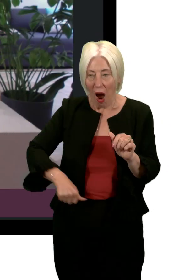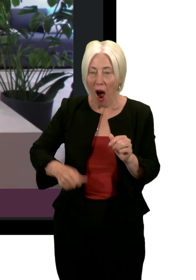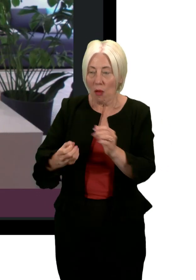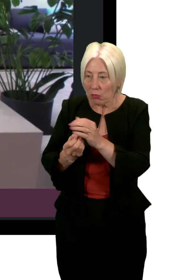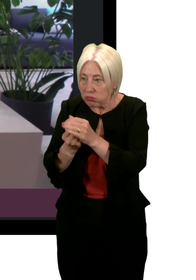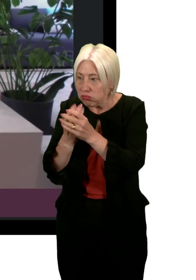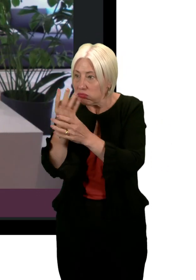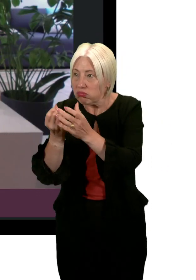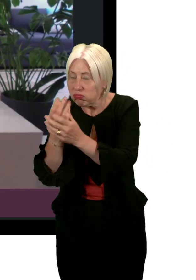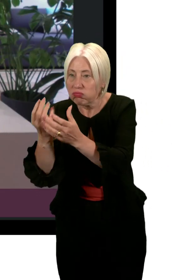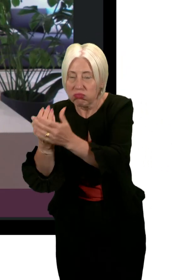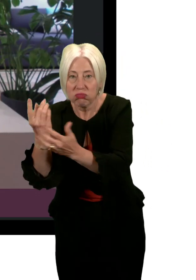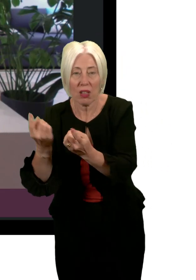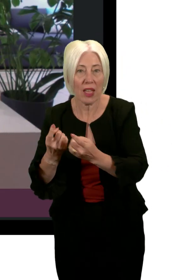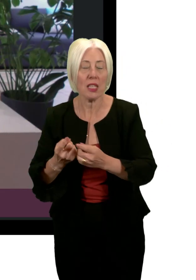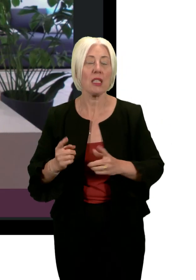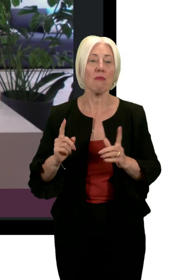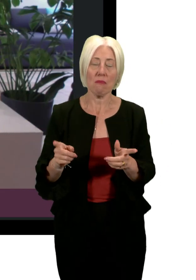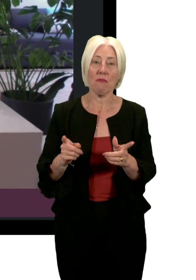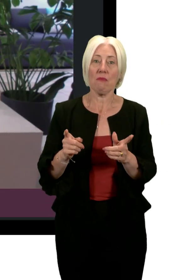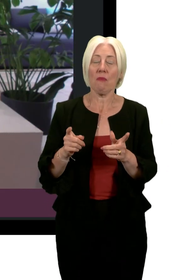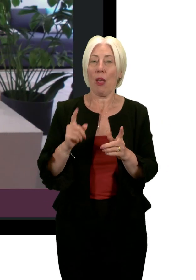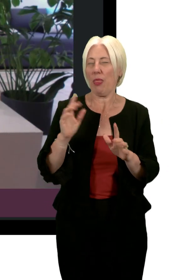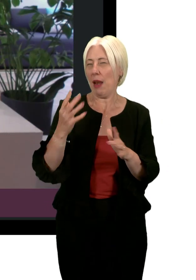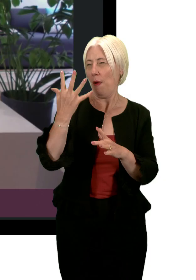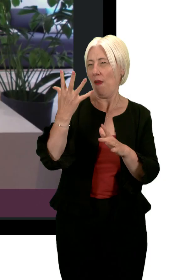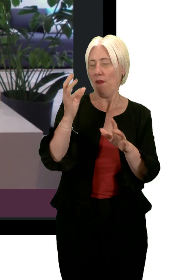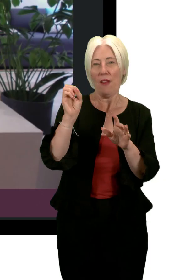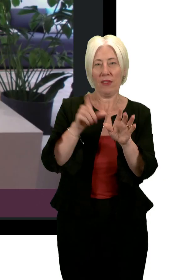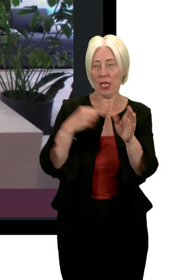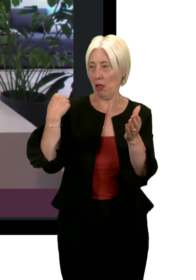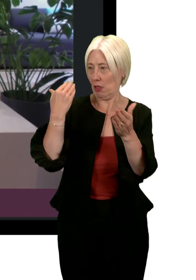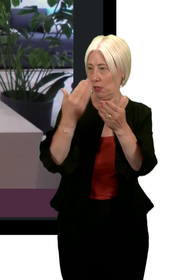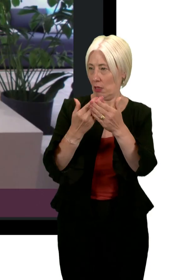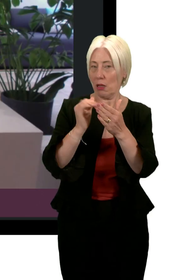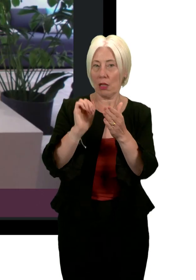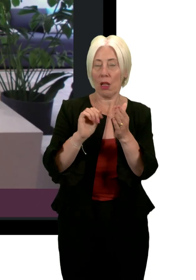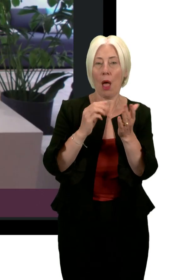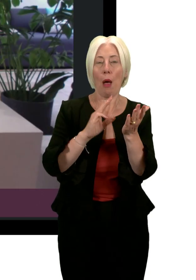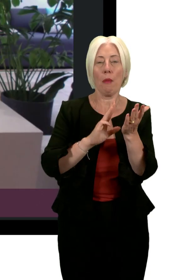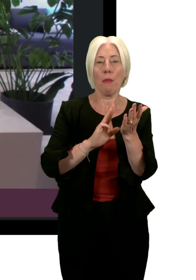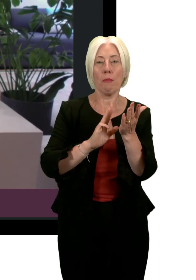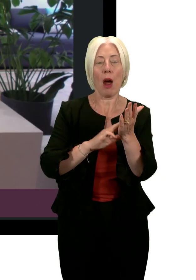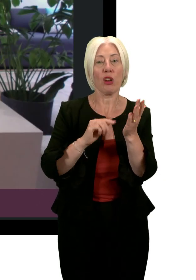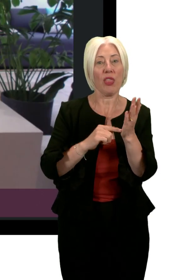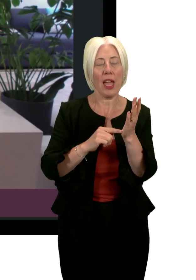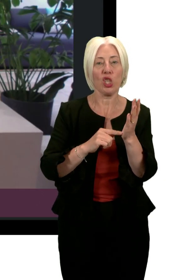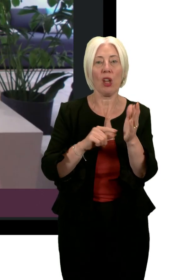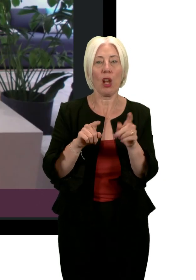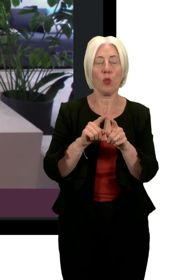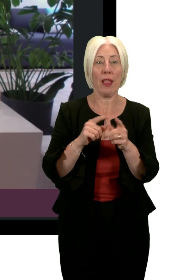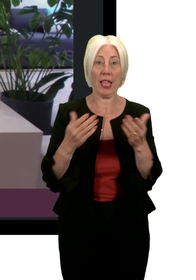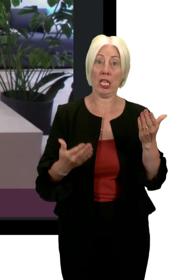and later, in the last 50 years, when Margaret Thatcher and Ronald Reagan came in and the birth of